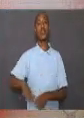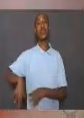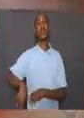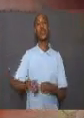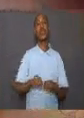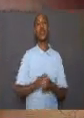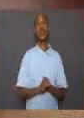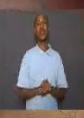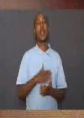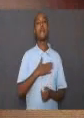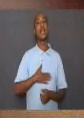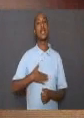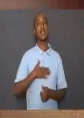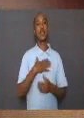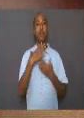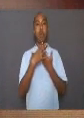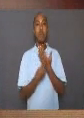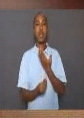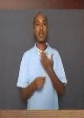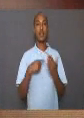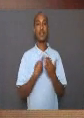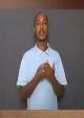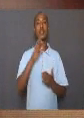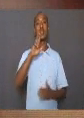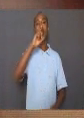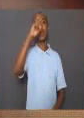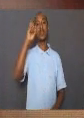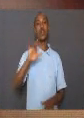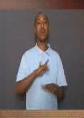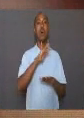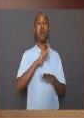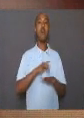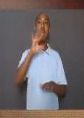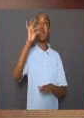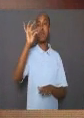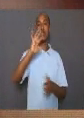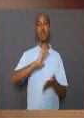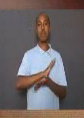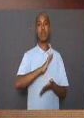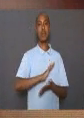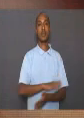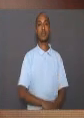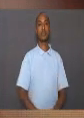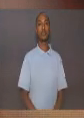Students, please copy these 3 questions onto a piece of paper.